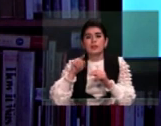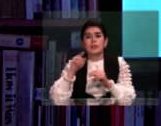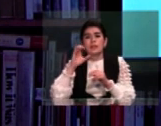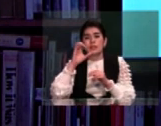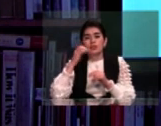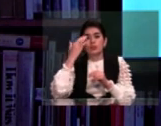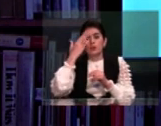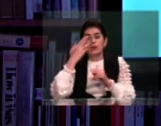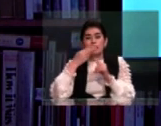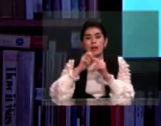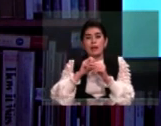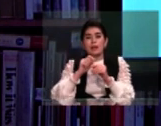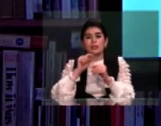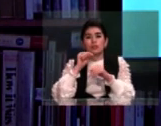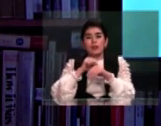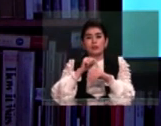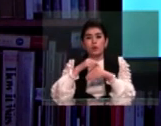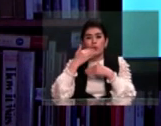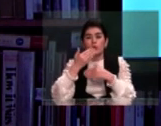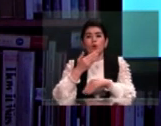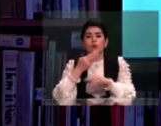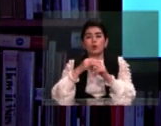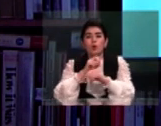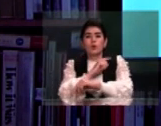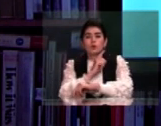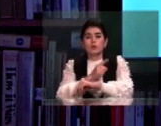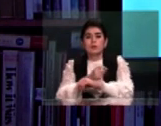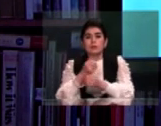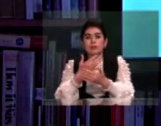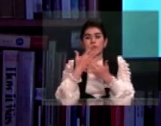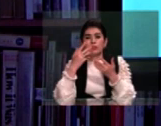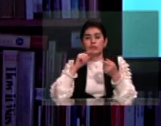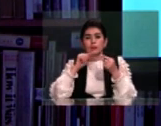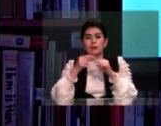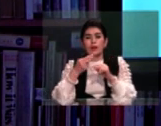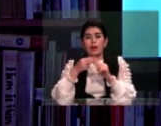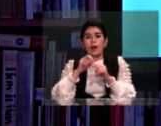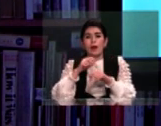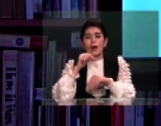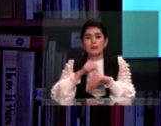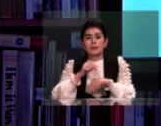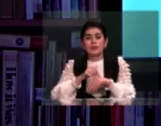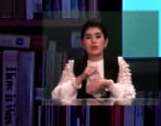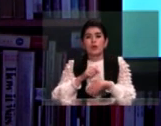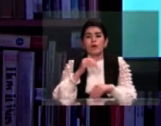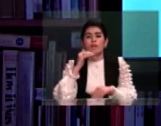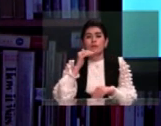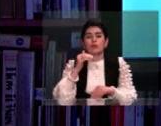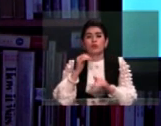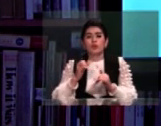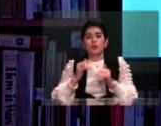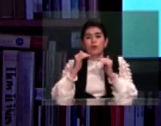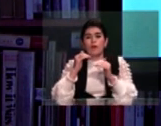S yuzaga ta'sir qilayotgan kuch bo'lib, shu kuchni yuzaga nisbati bilan aniqlanadi. F ni